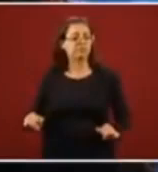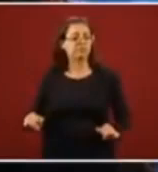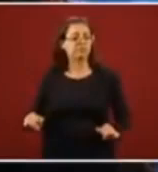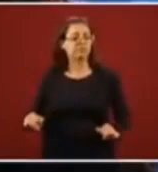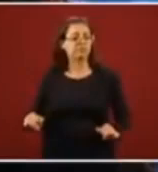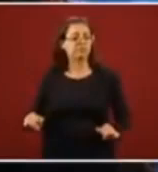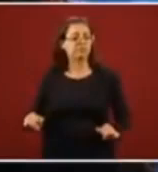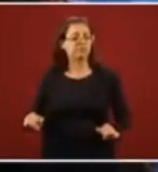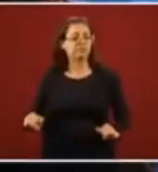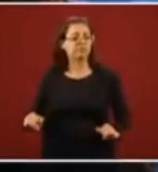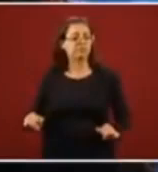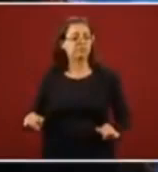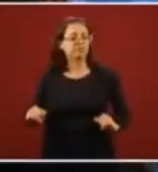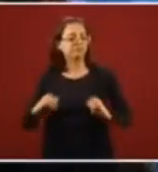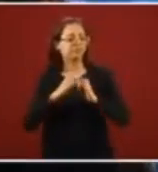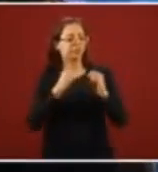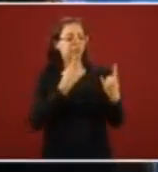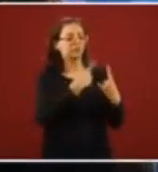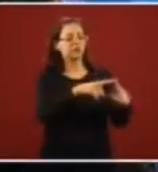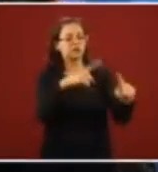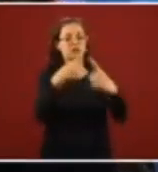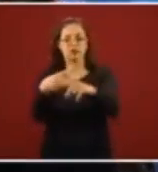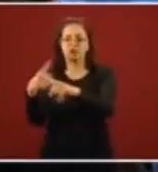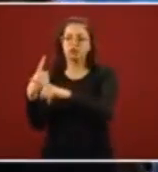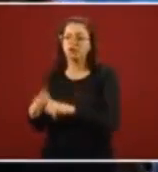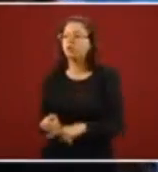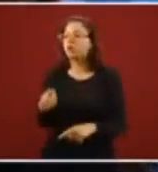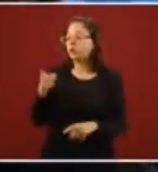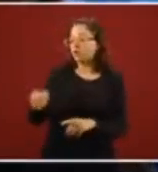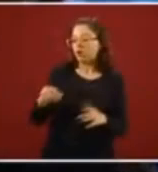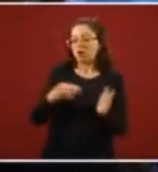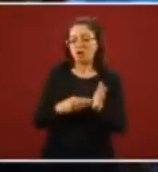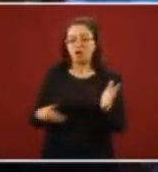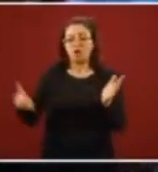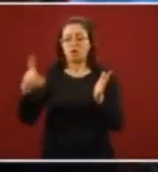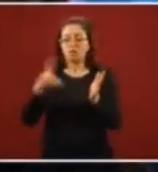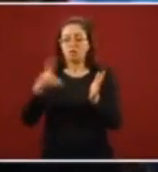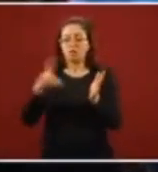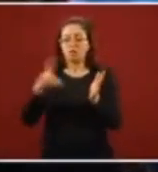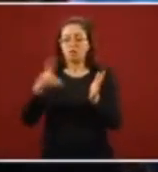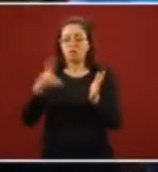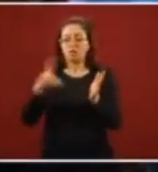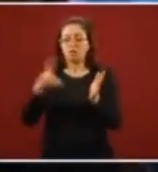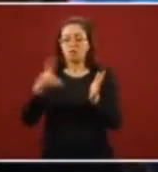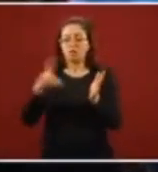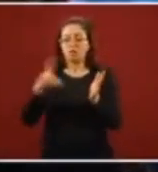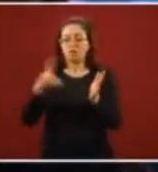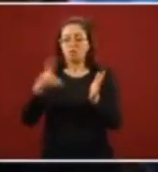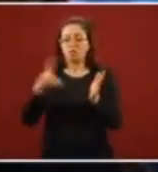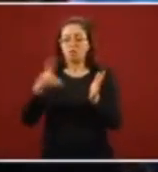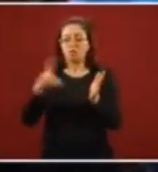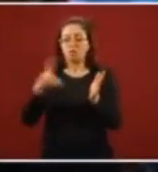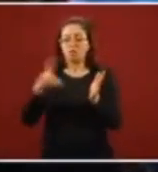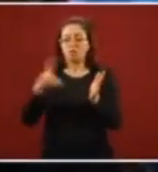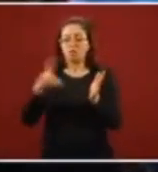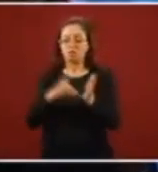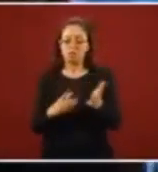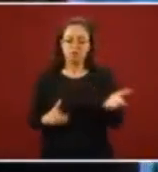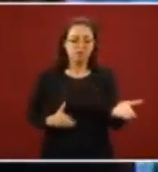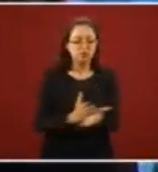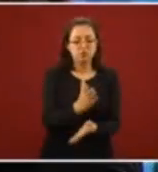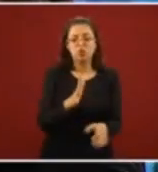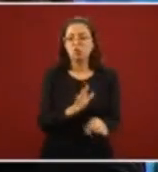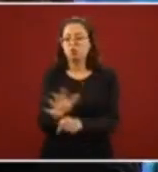would be offered. ¿Cuál puede ser una metodología de intervención? And what could be a method of intervention?